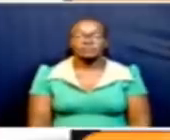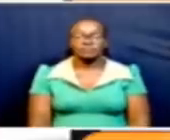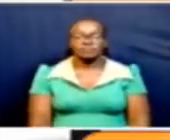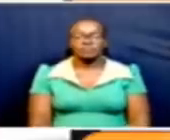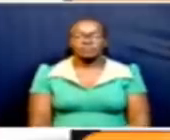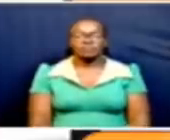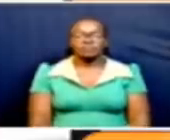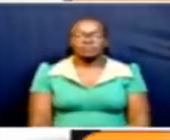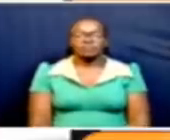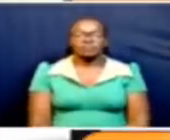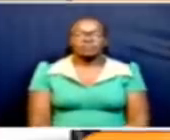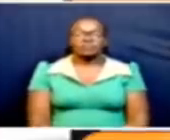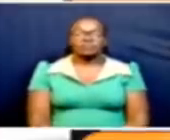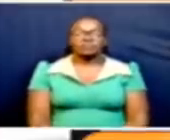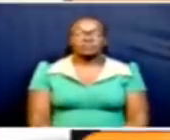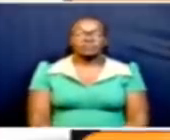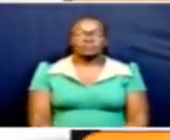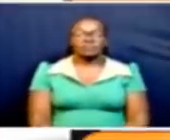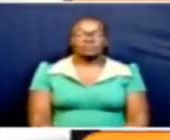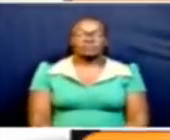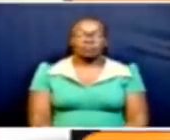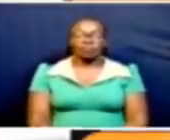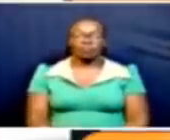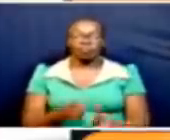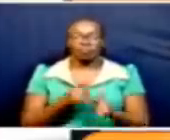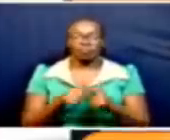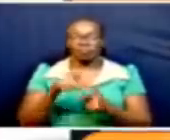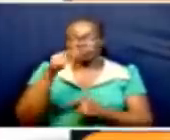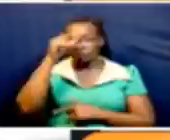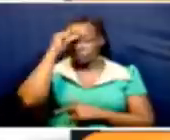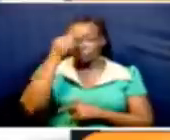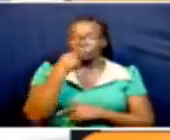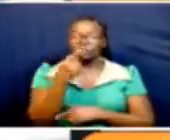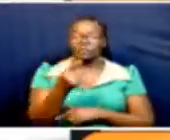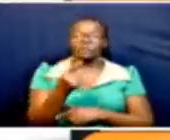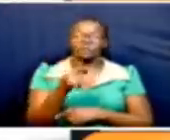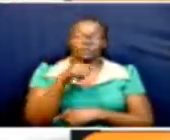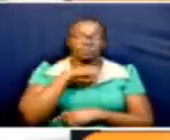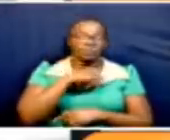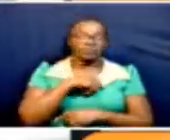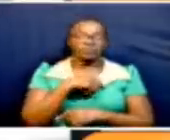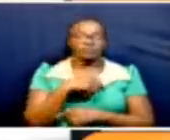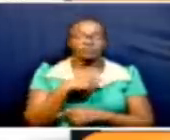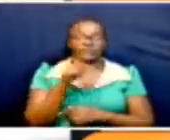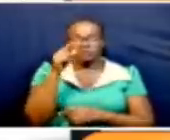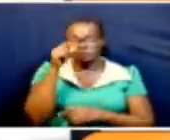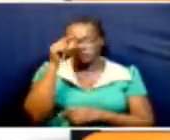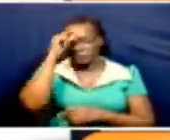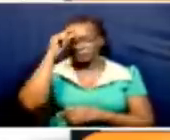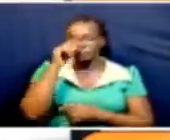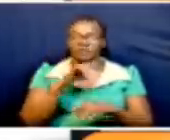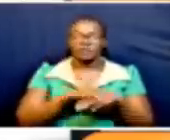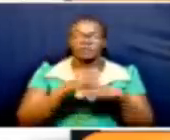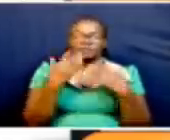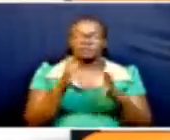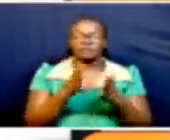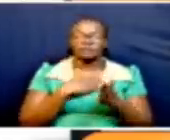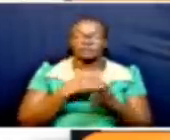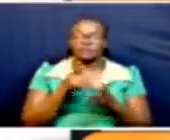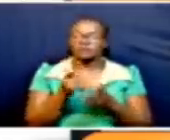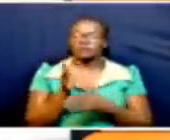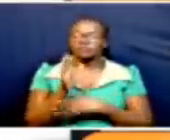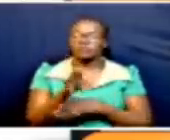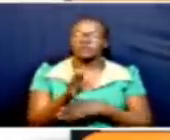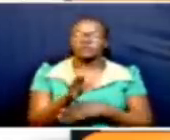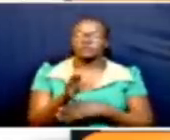65,000. FIDA, the government tells you, this is for each and every Singaporean. Faida serikali mepata, take this. It takes you to school, it